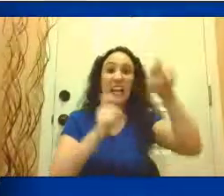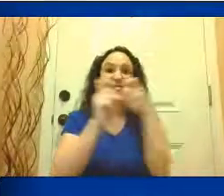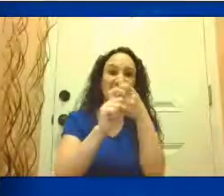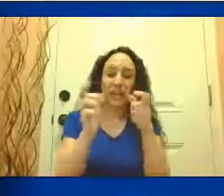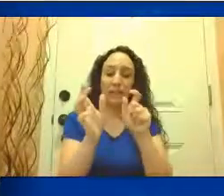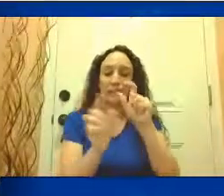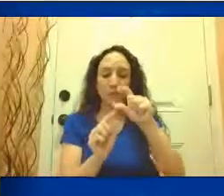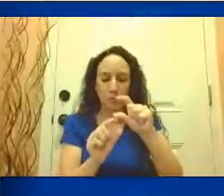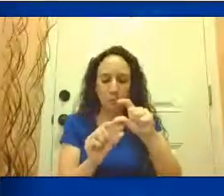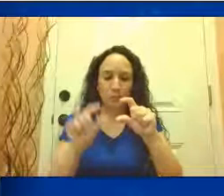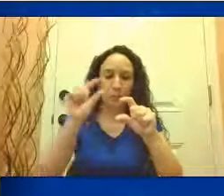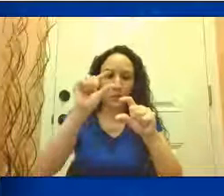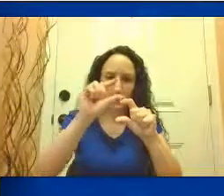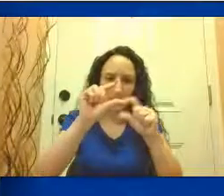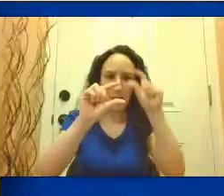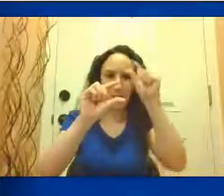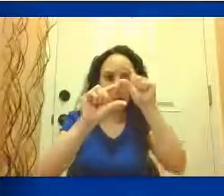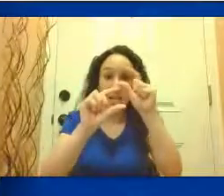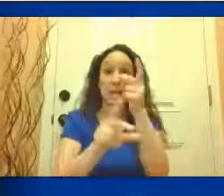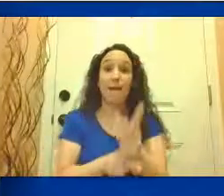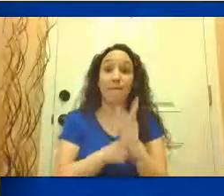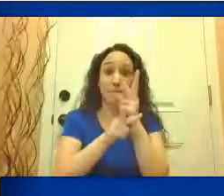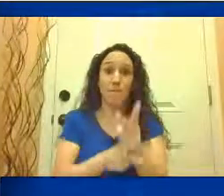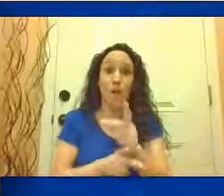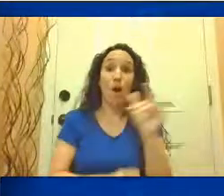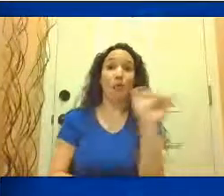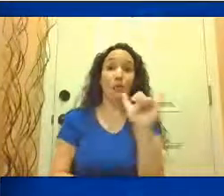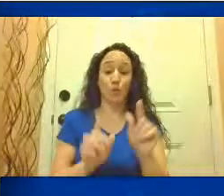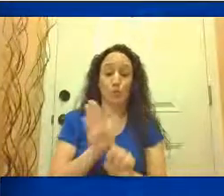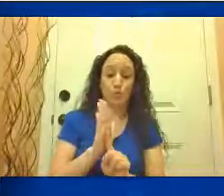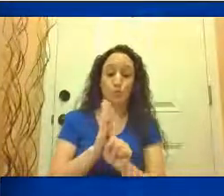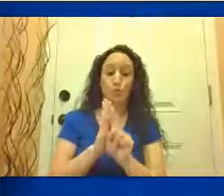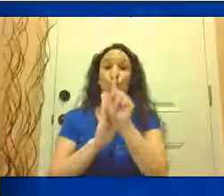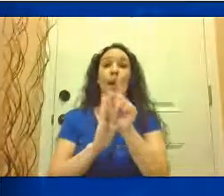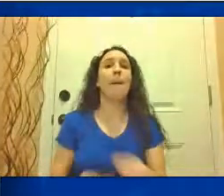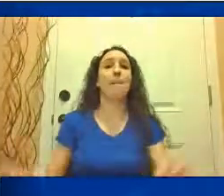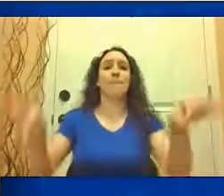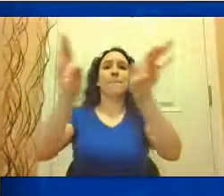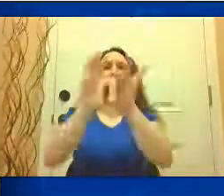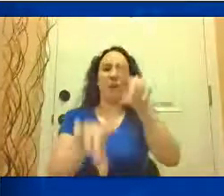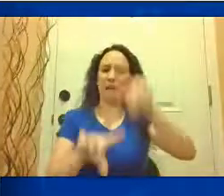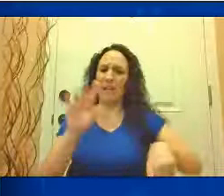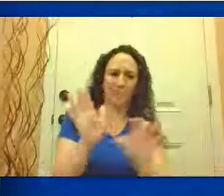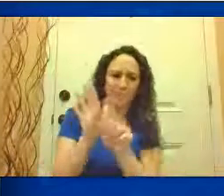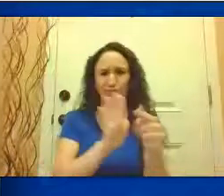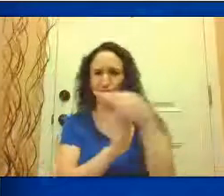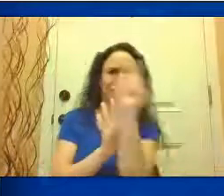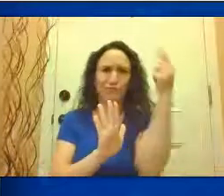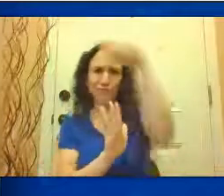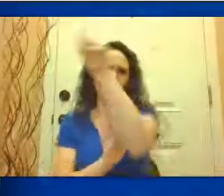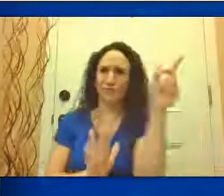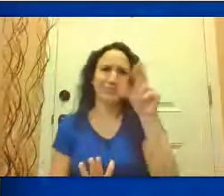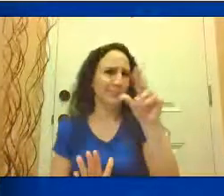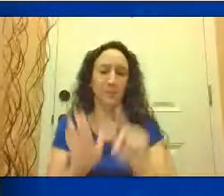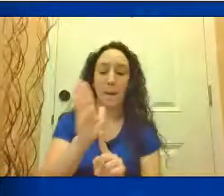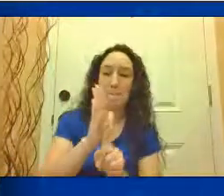the top was. We also measured in a straight line. That's very important, too. How many